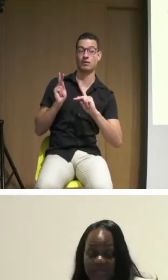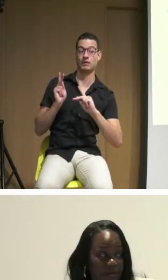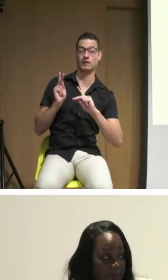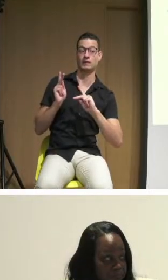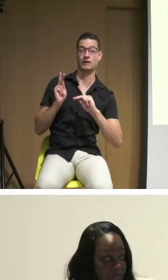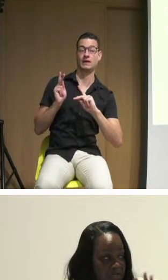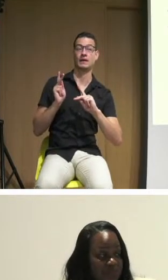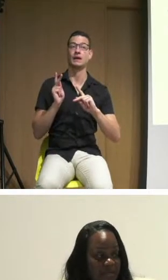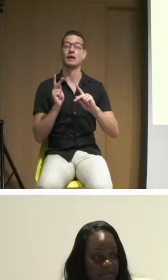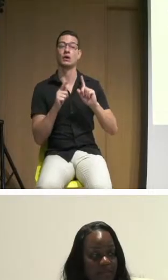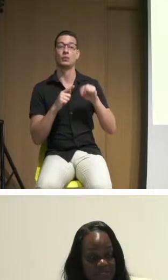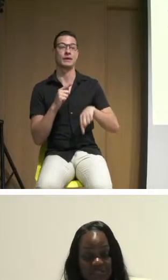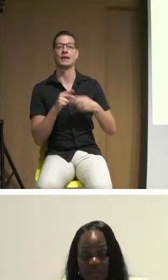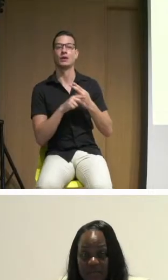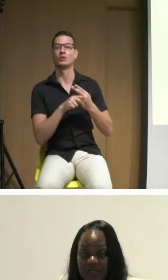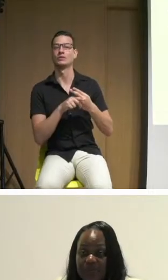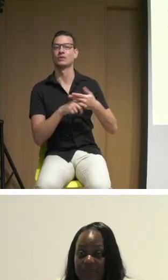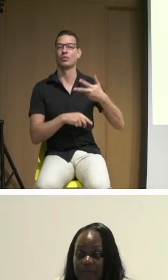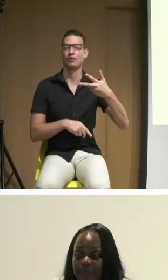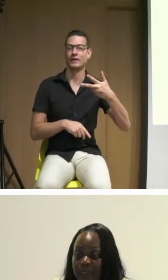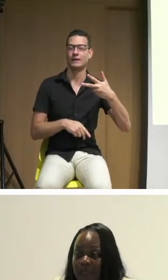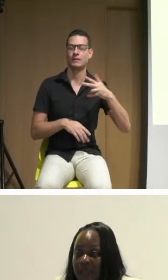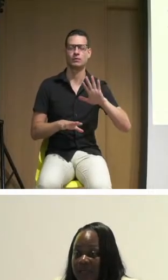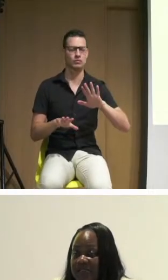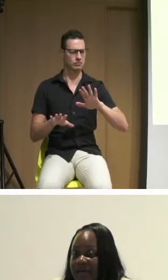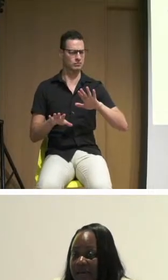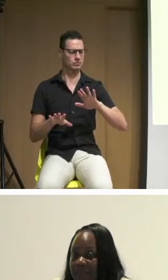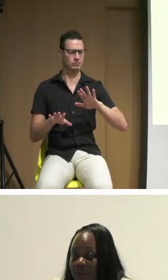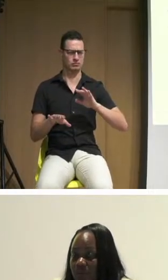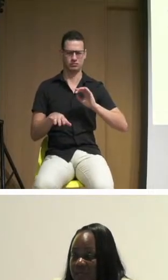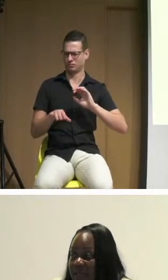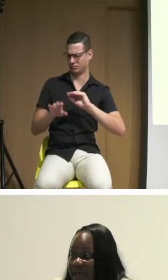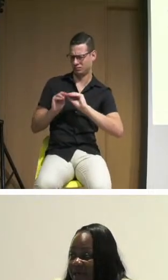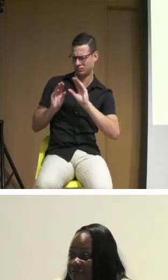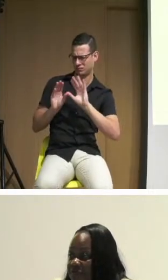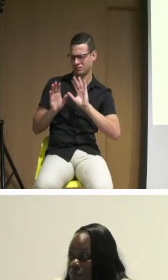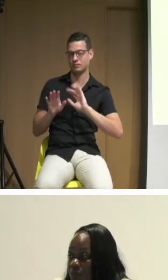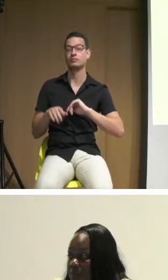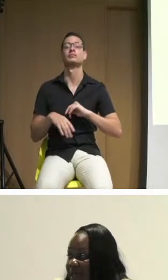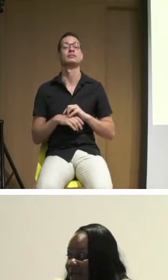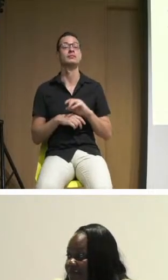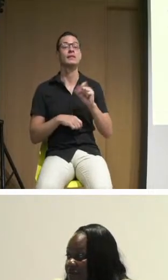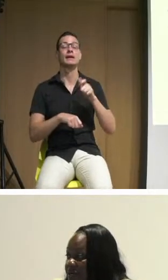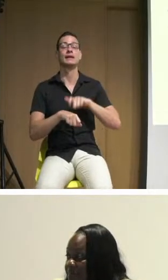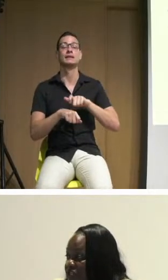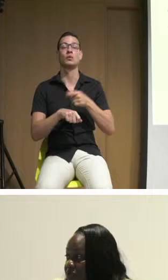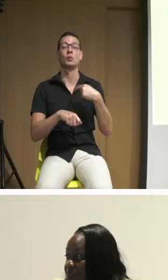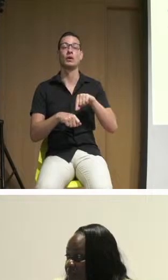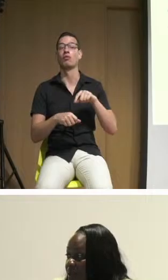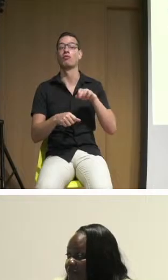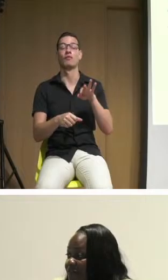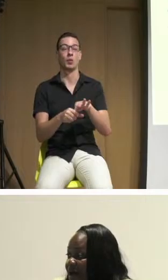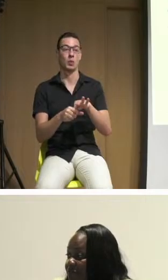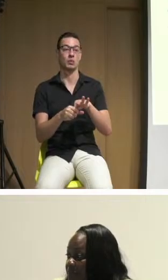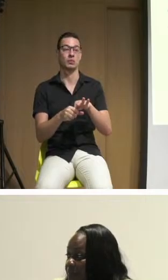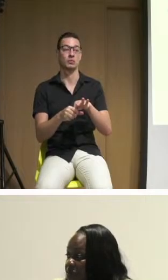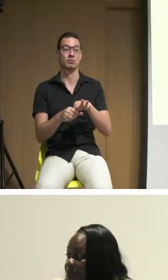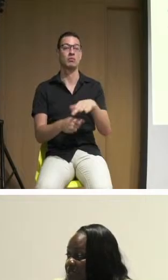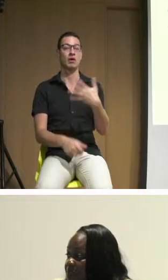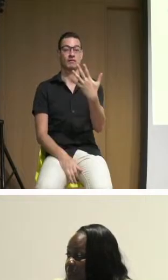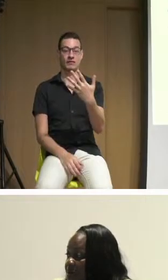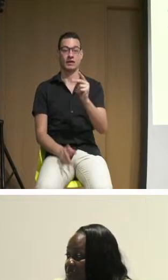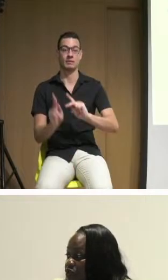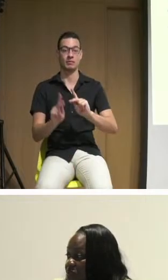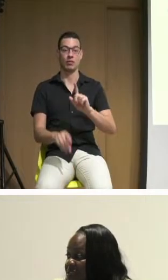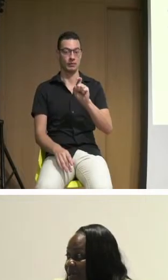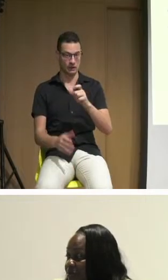slow down explain that and again. explain it. Let me slow down and explain it. Any time that we have a vote on behalf of the commission, 5 members